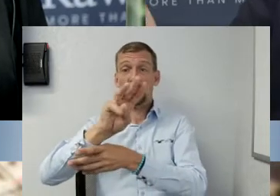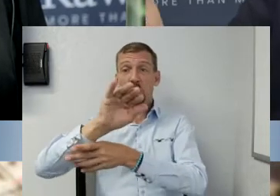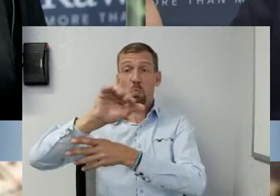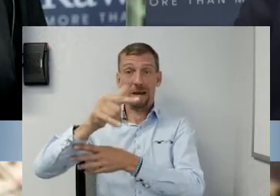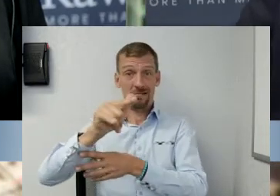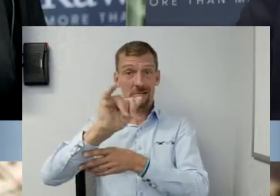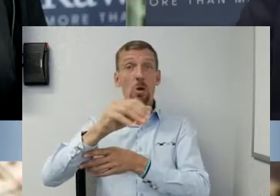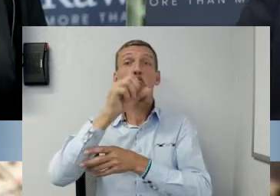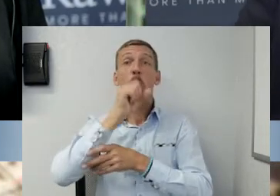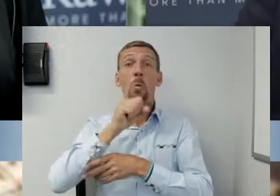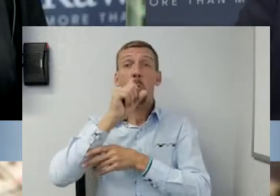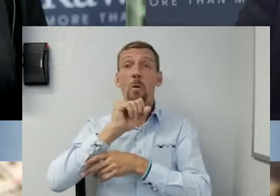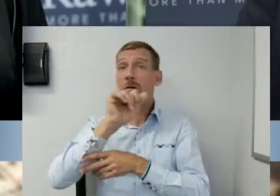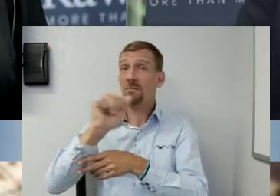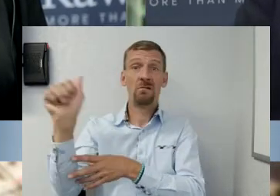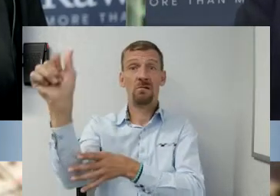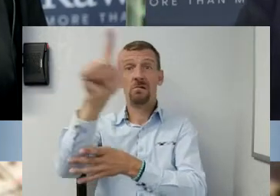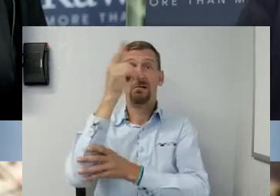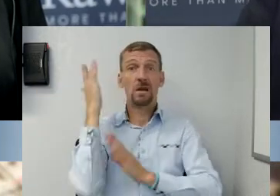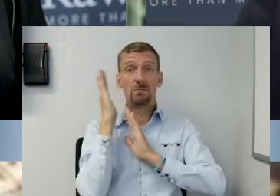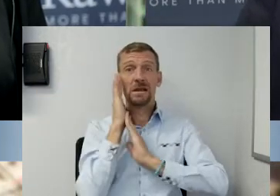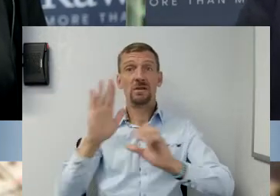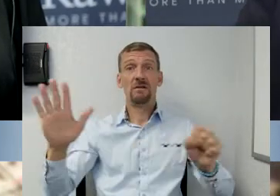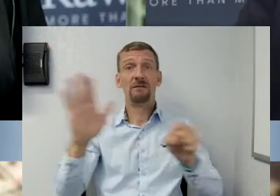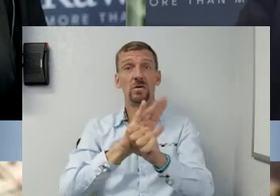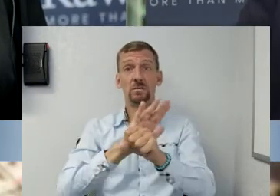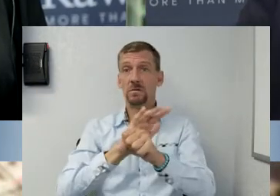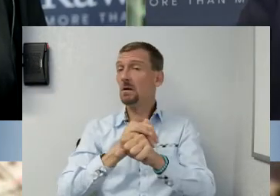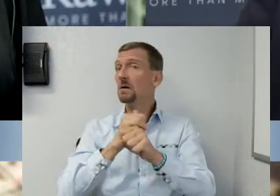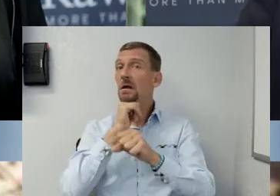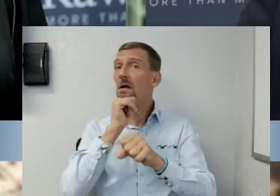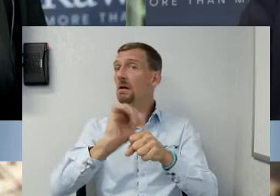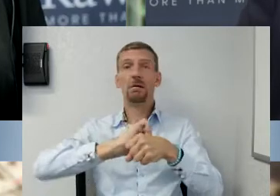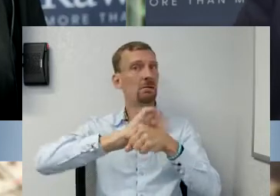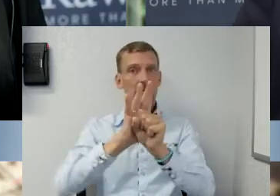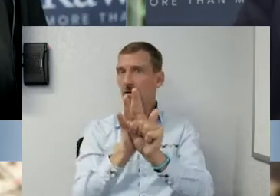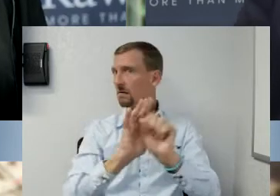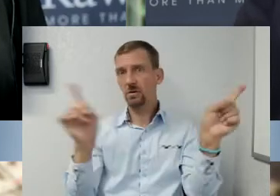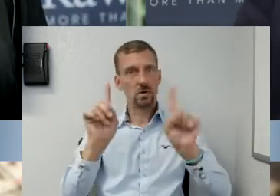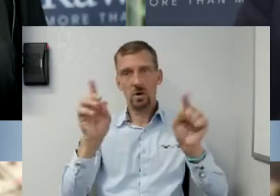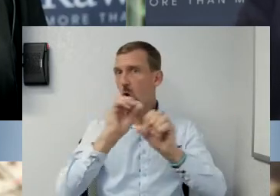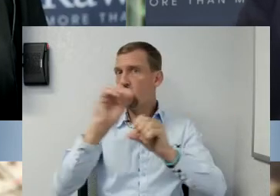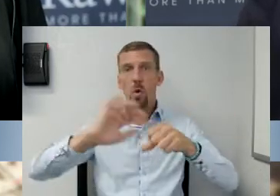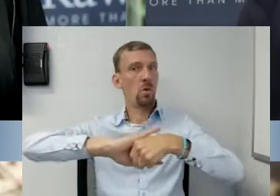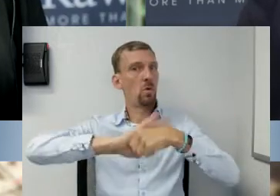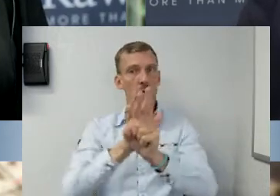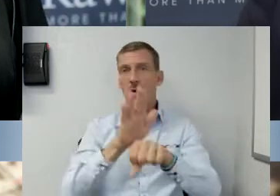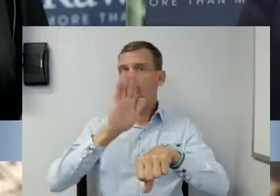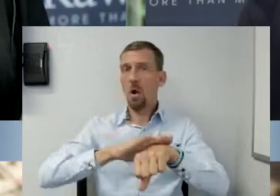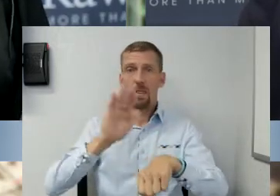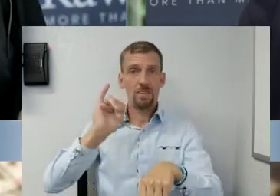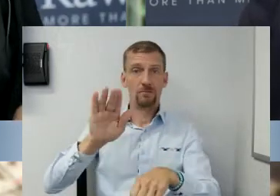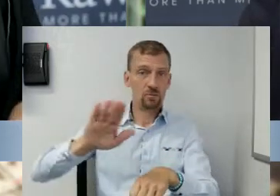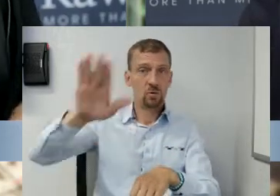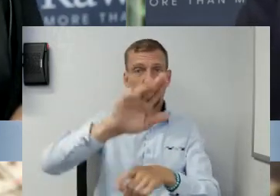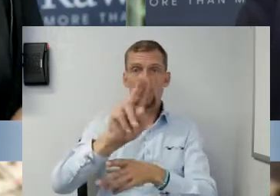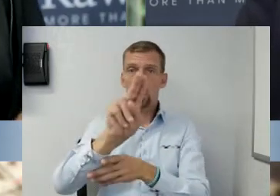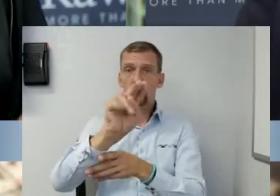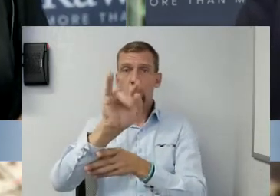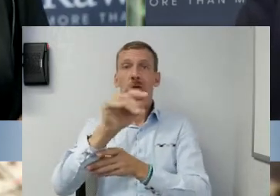hospital, every bed is full there. And they're not full of COVID patients. There are no COVID patients that are on any of those units.